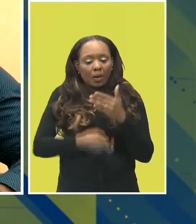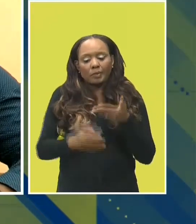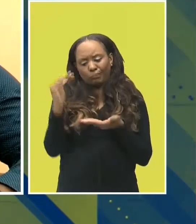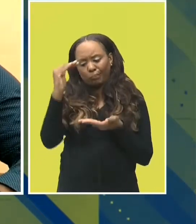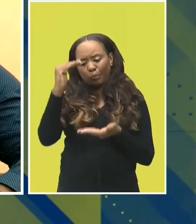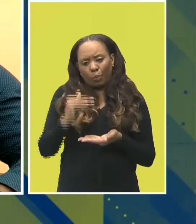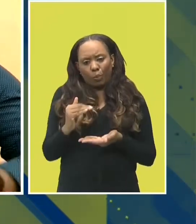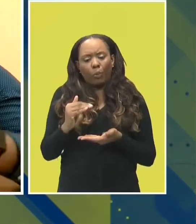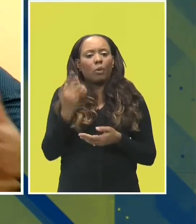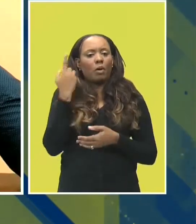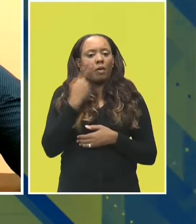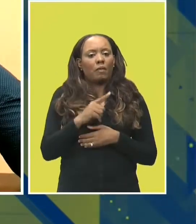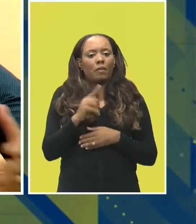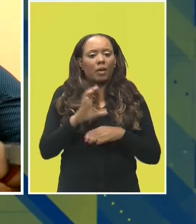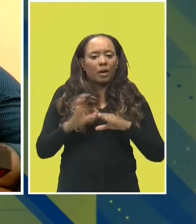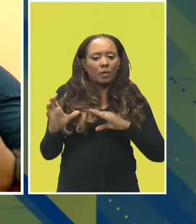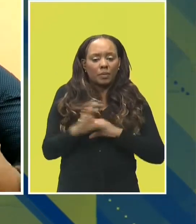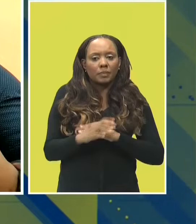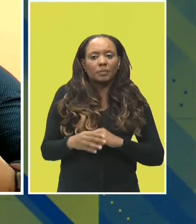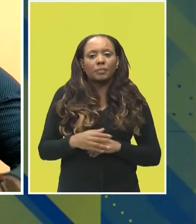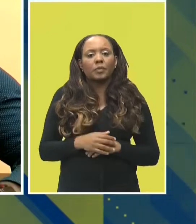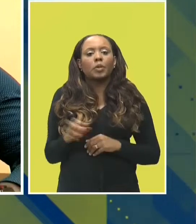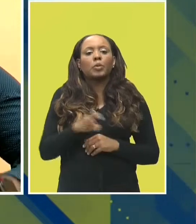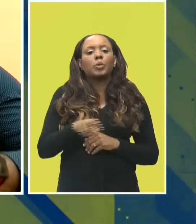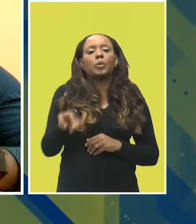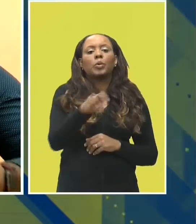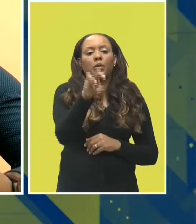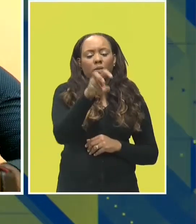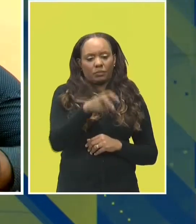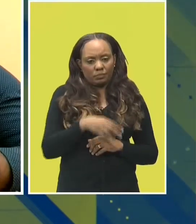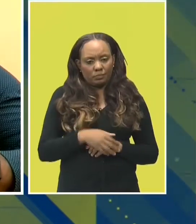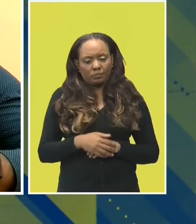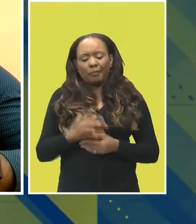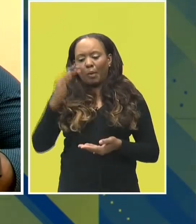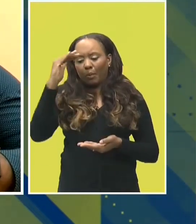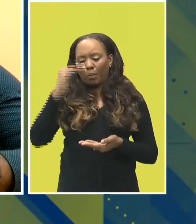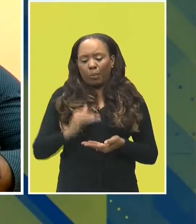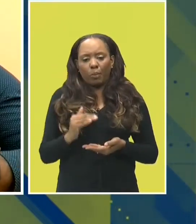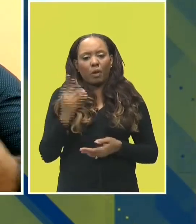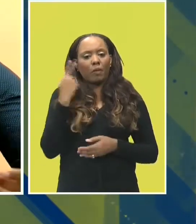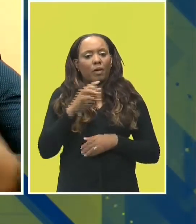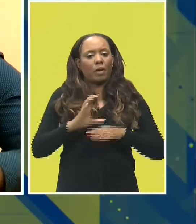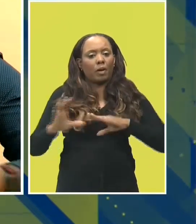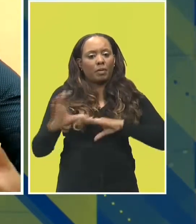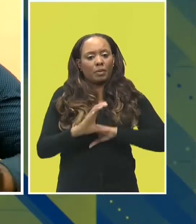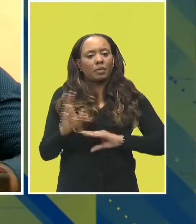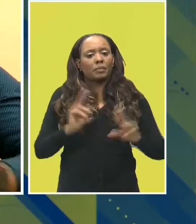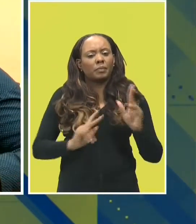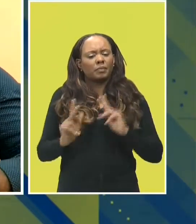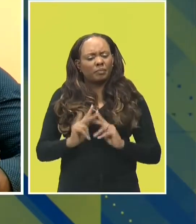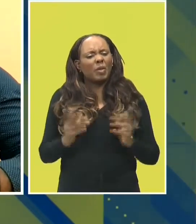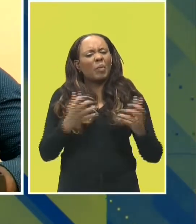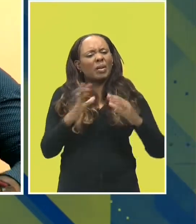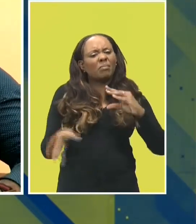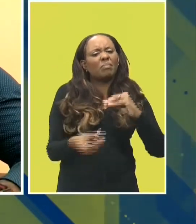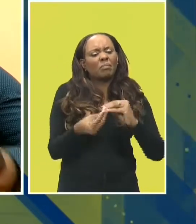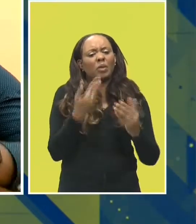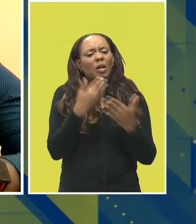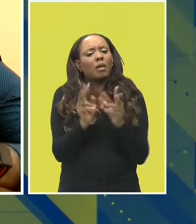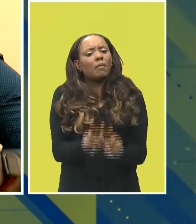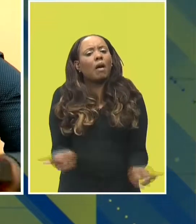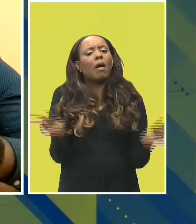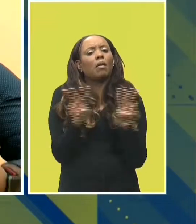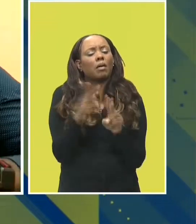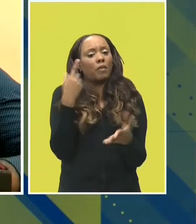Caribbean brothers and sisters. Our tour rates, we cut in. So we try and add value where we can add value. So